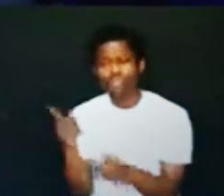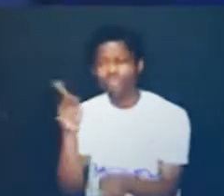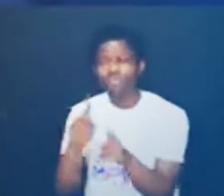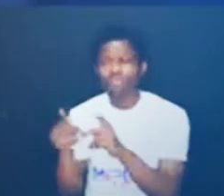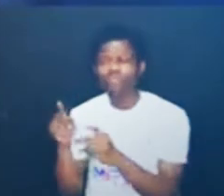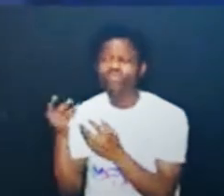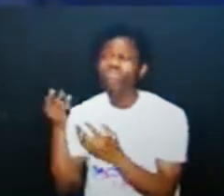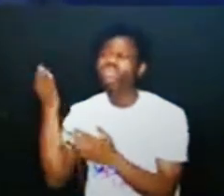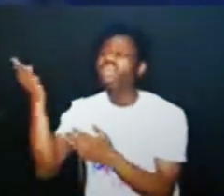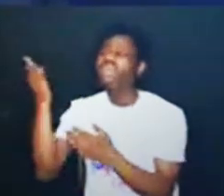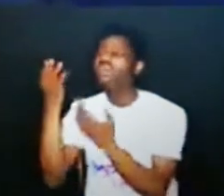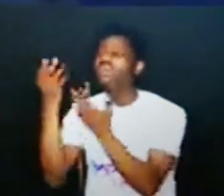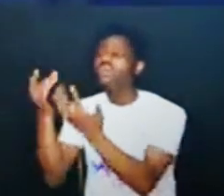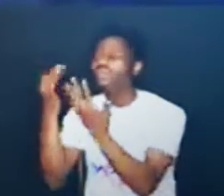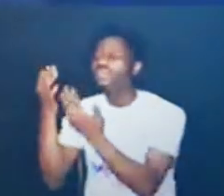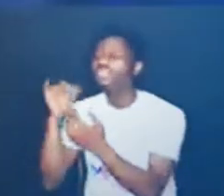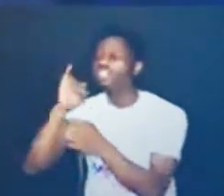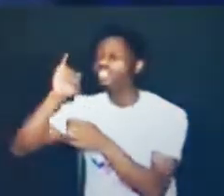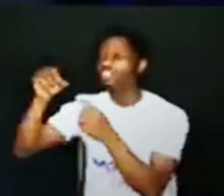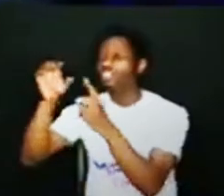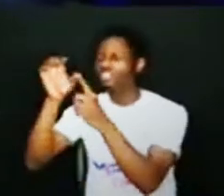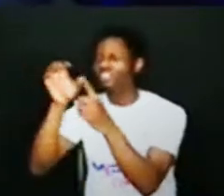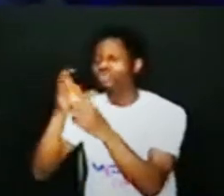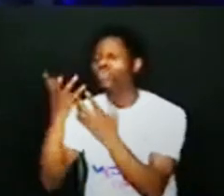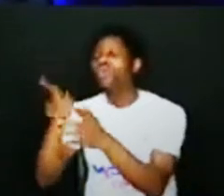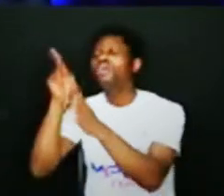So Agabus